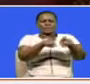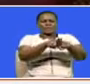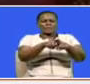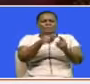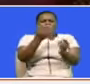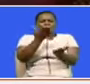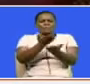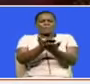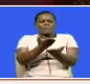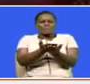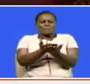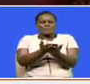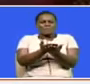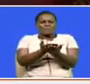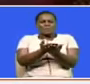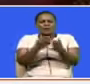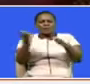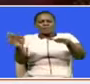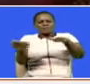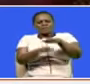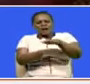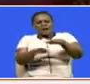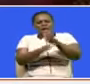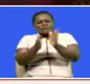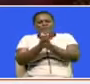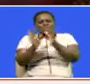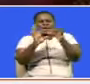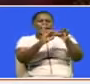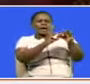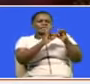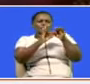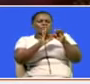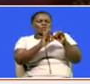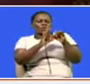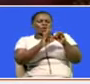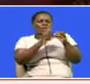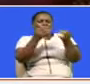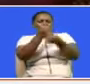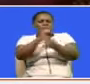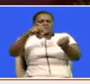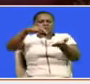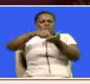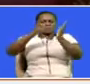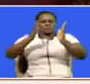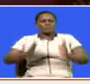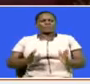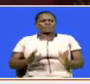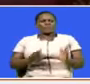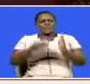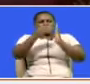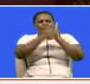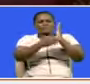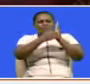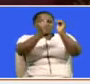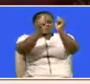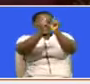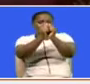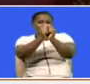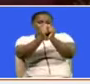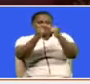statements by Azimio la Umoja One Kenya presidential candidate, contrary to articles